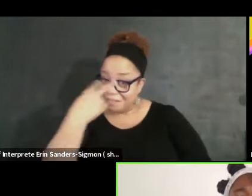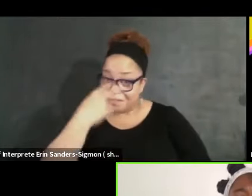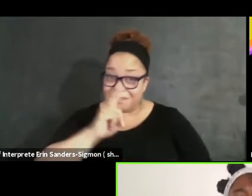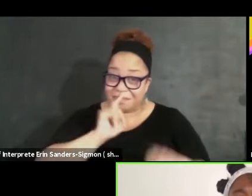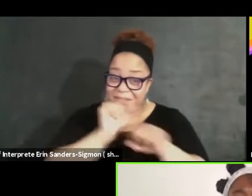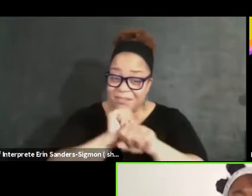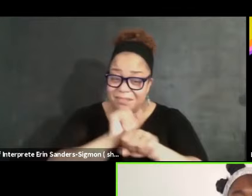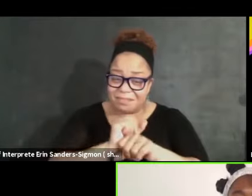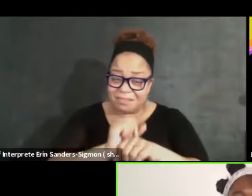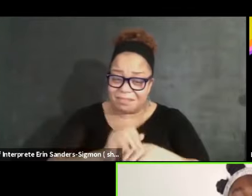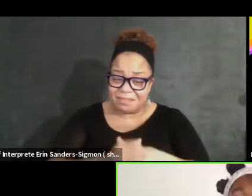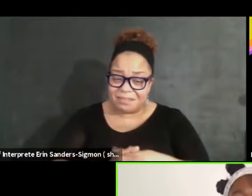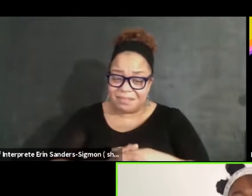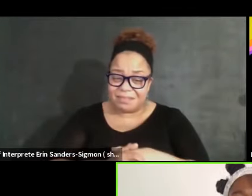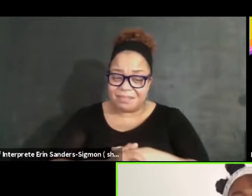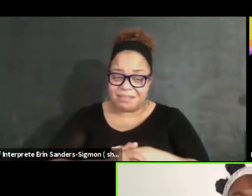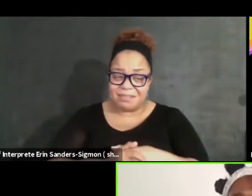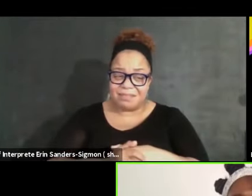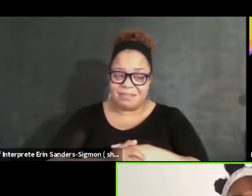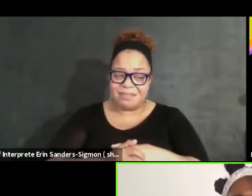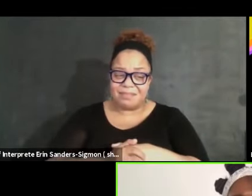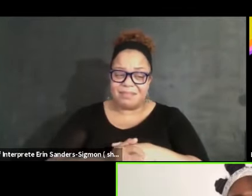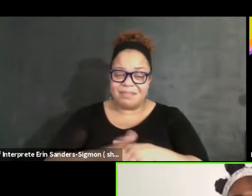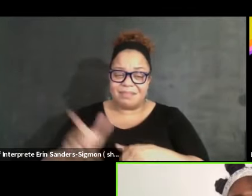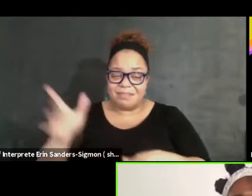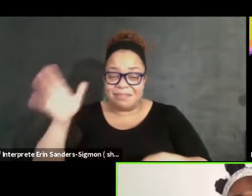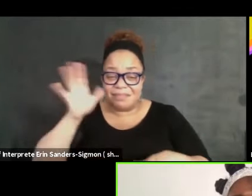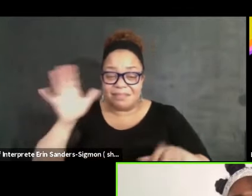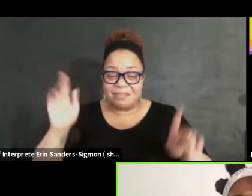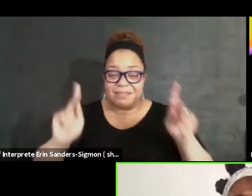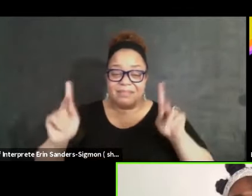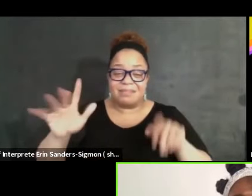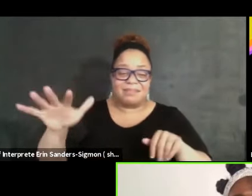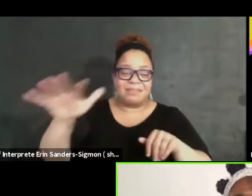Tell the people they should see me.